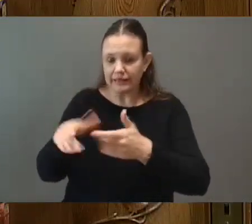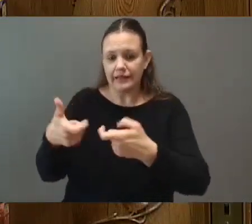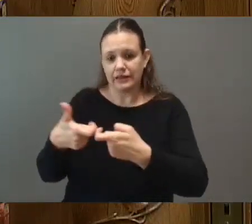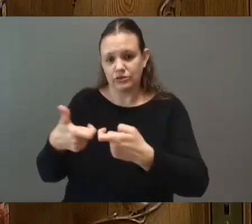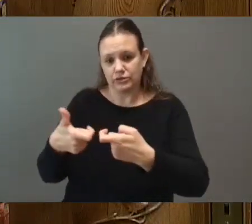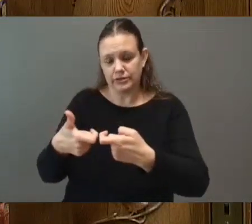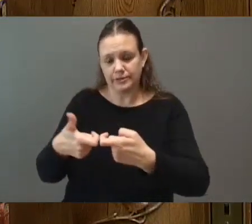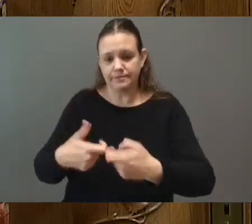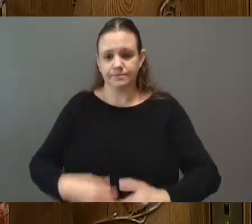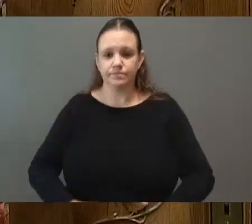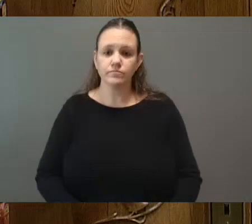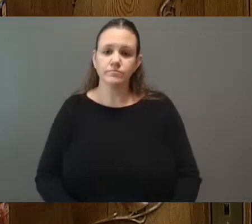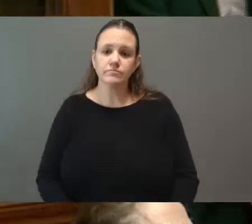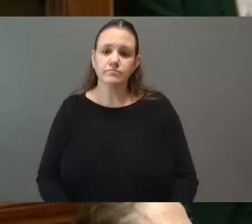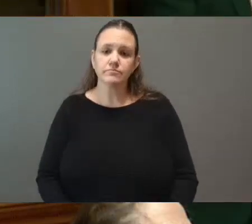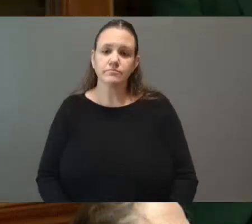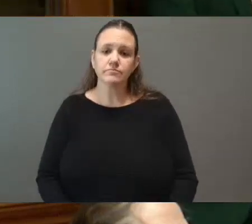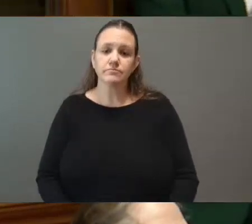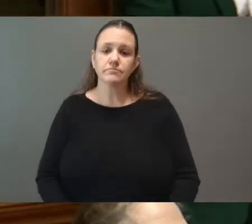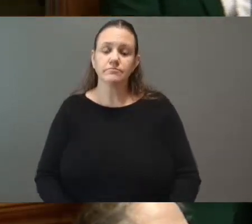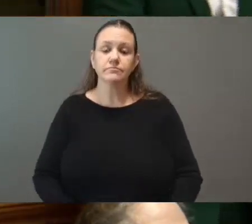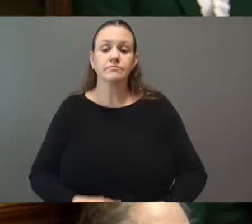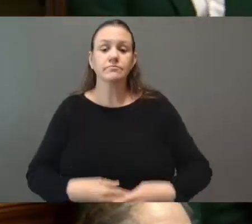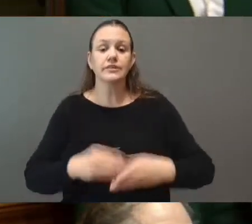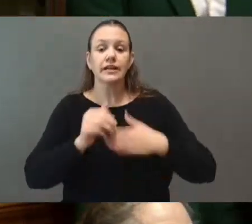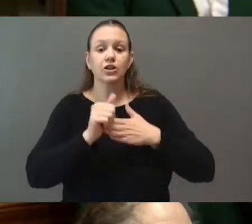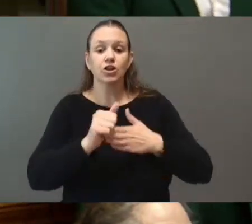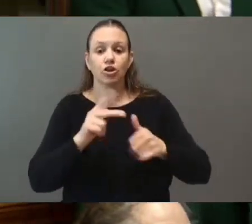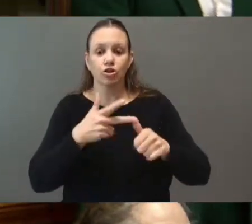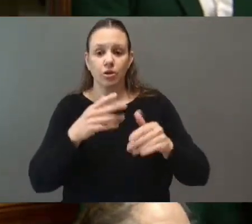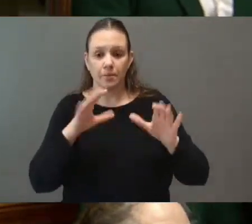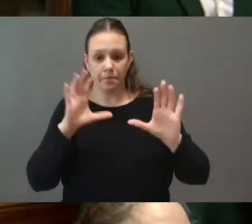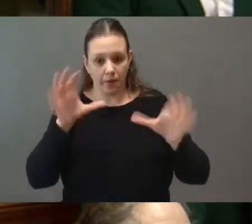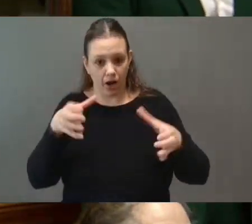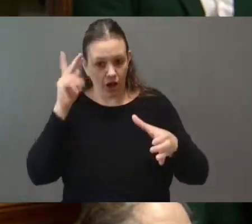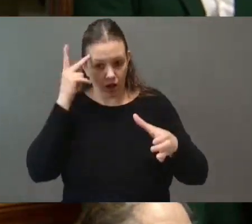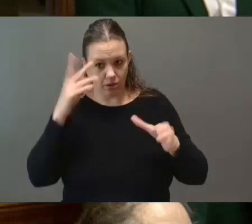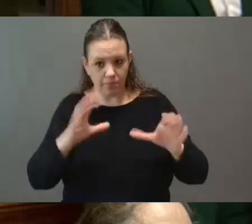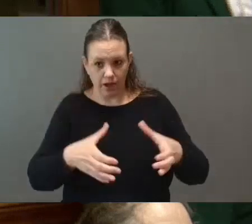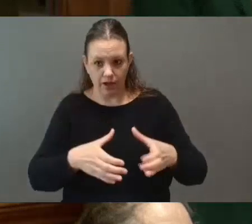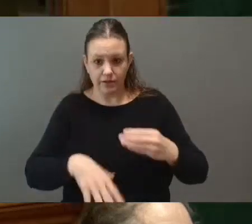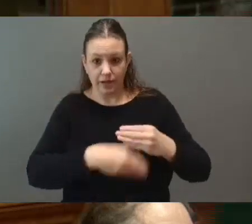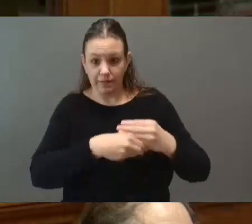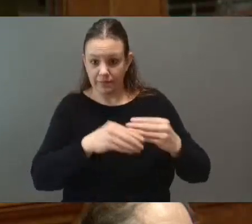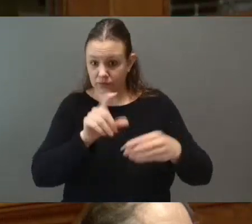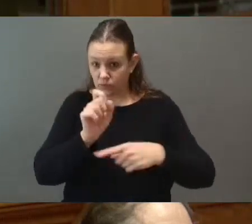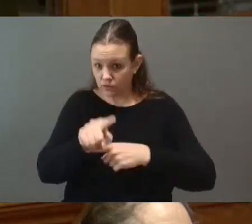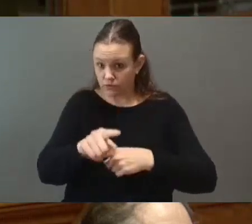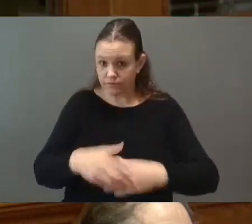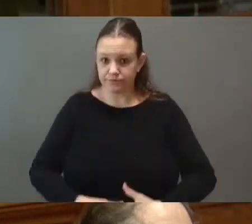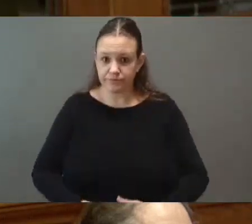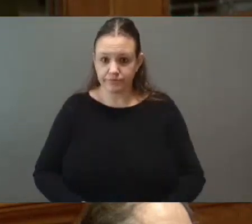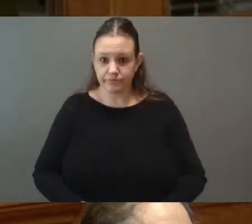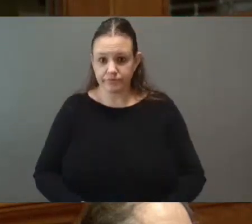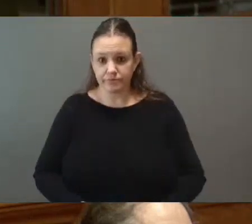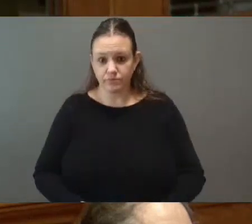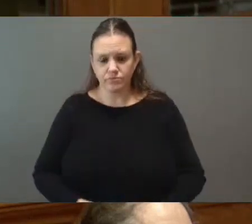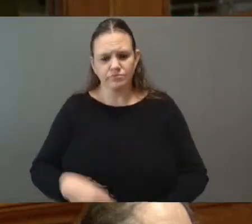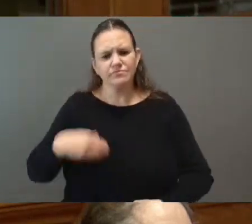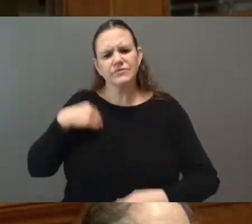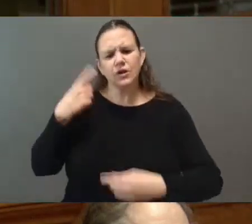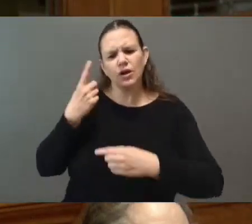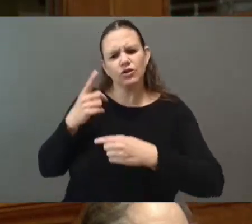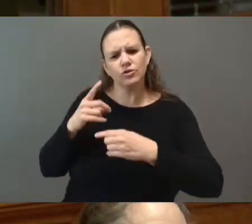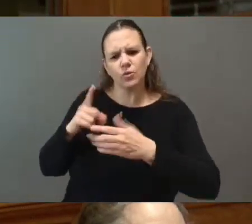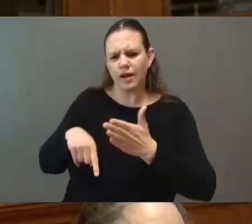party supplemental. Thank you, Honourable Speaker. I really wonder what the people of BC think when we're building a mega dam